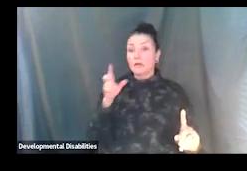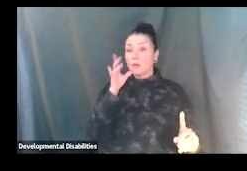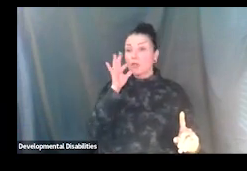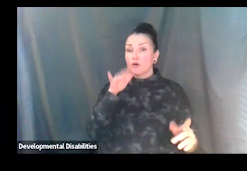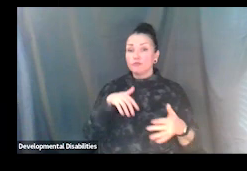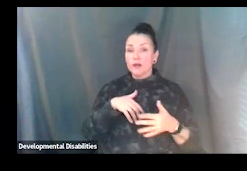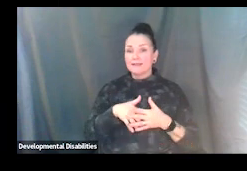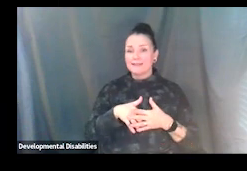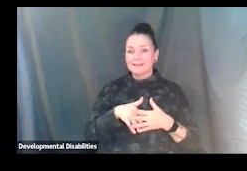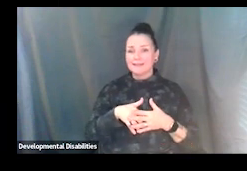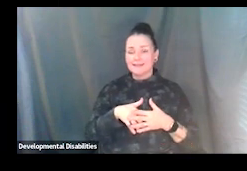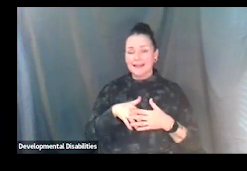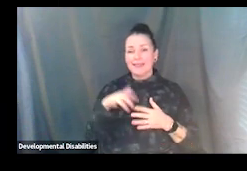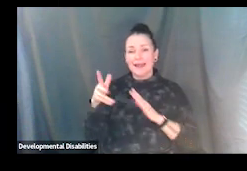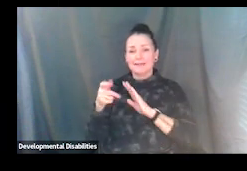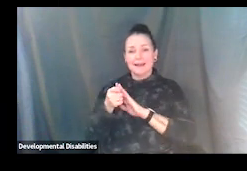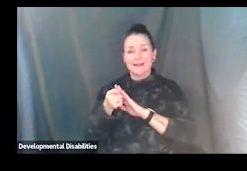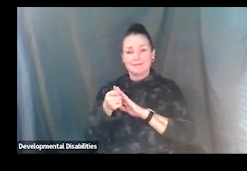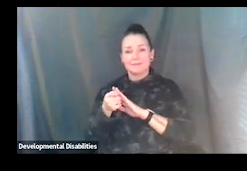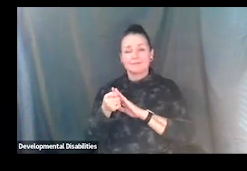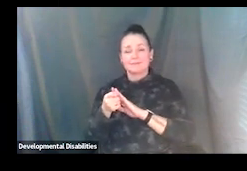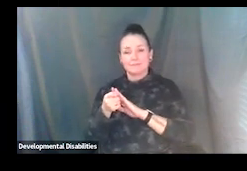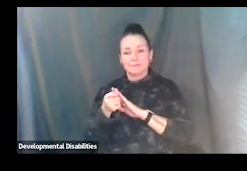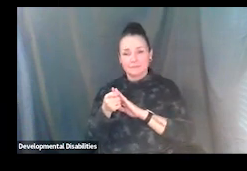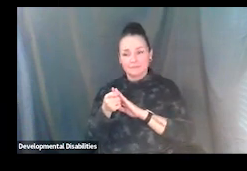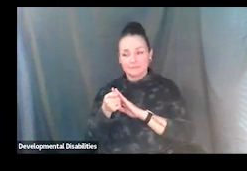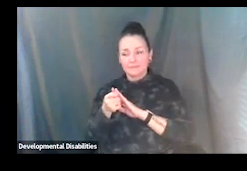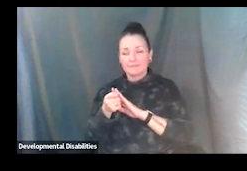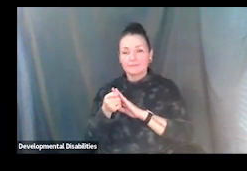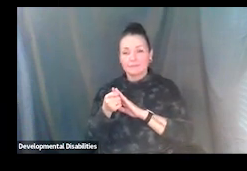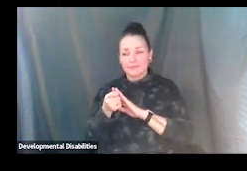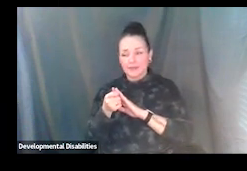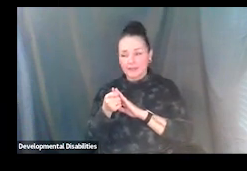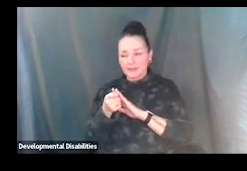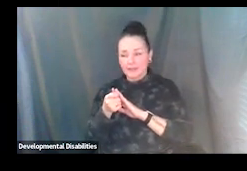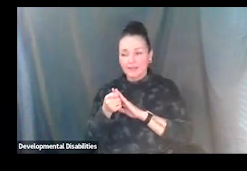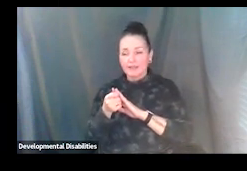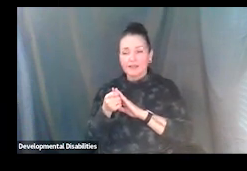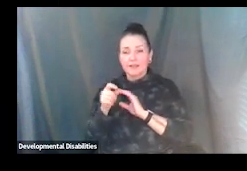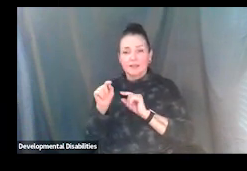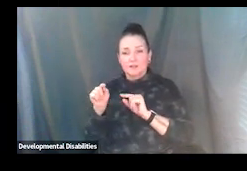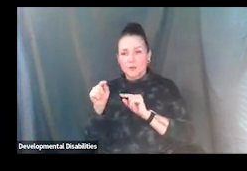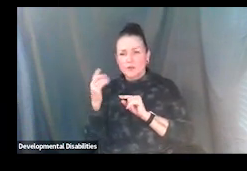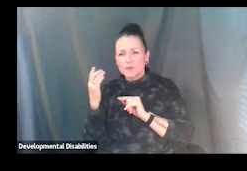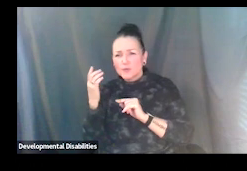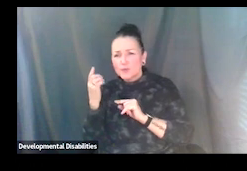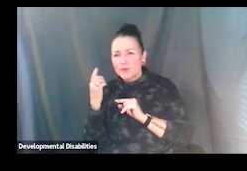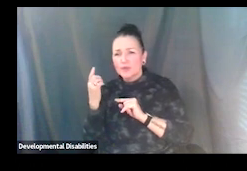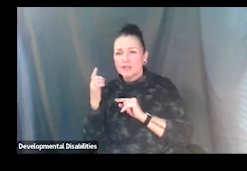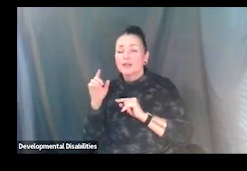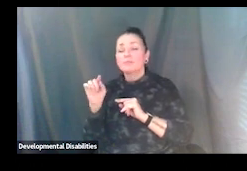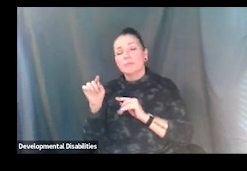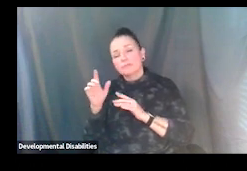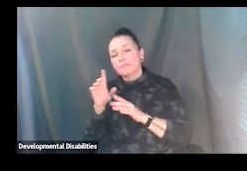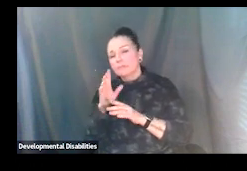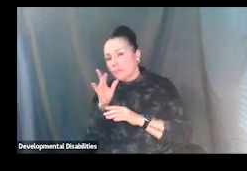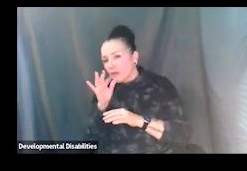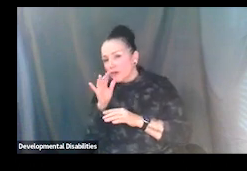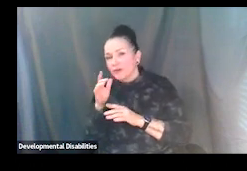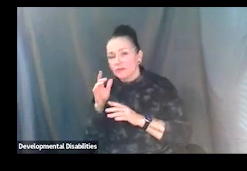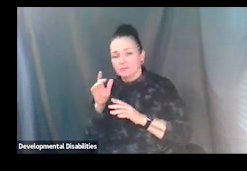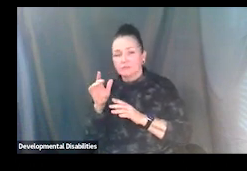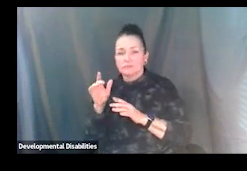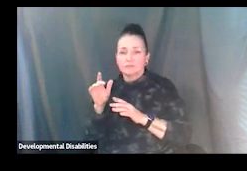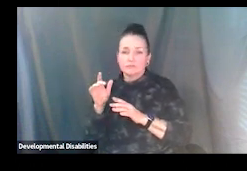newborn. And mom also had previous substance use problems, and I was concerned, that with ongoing stressors, would that lead to a relapse? And so it certainly